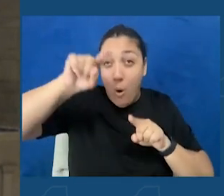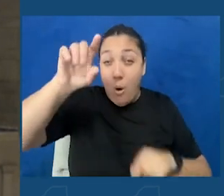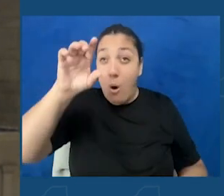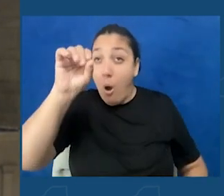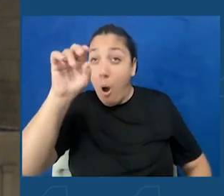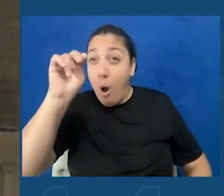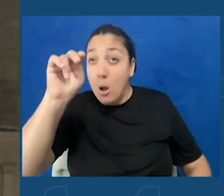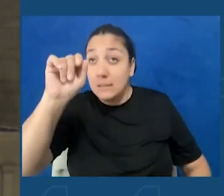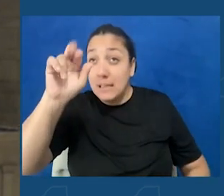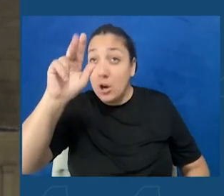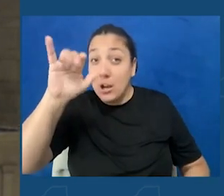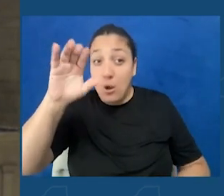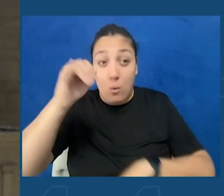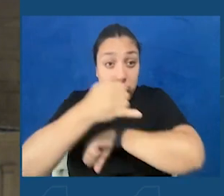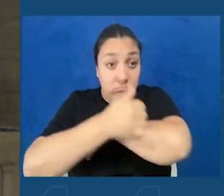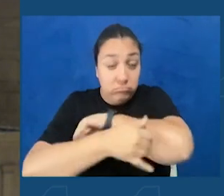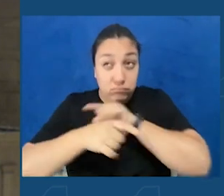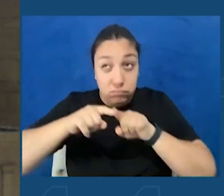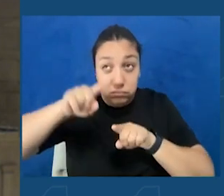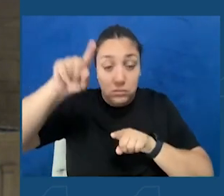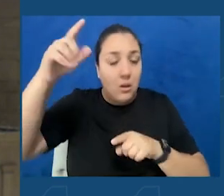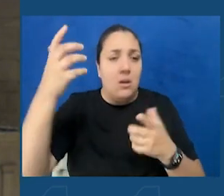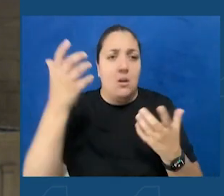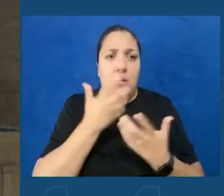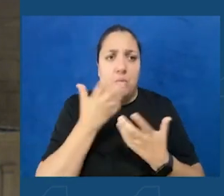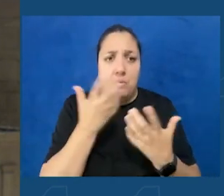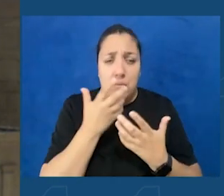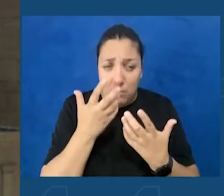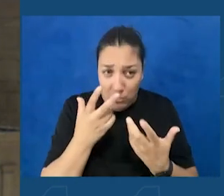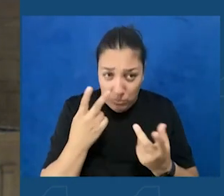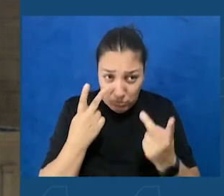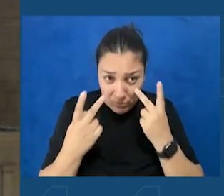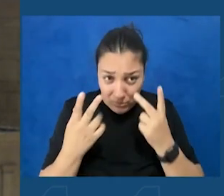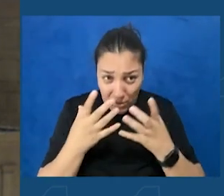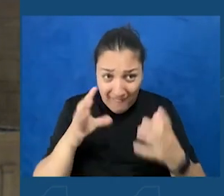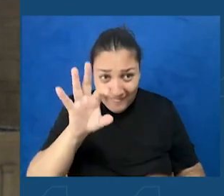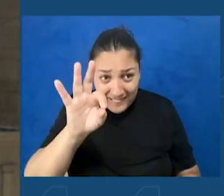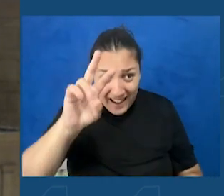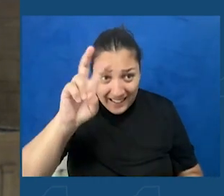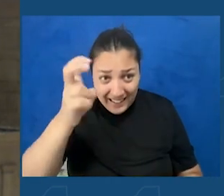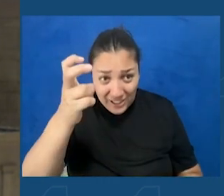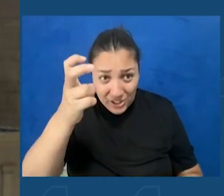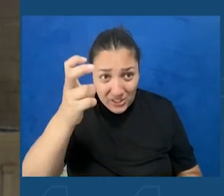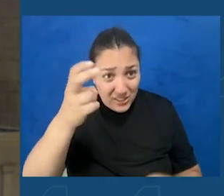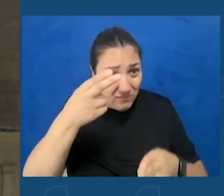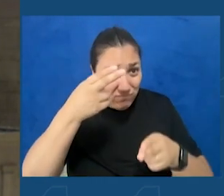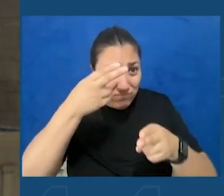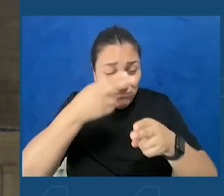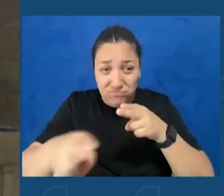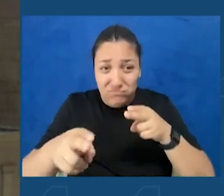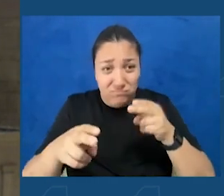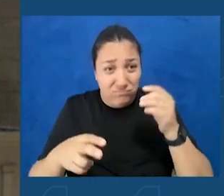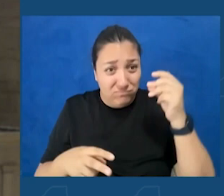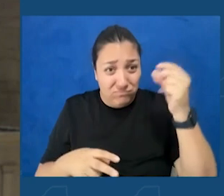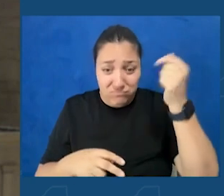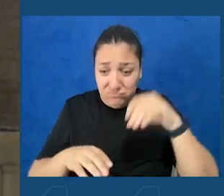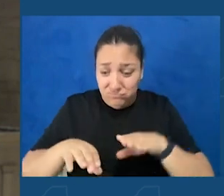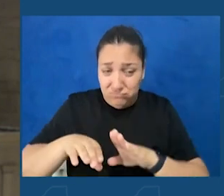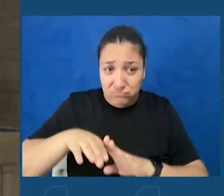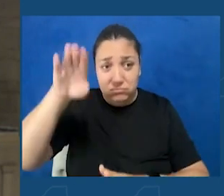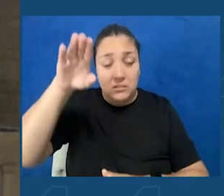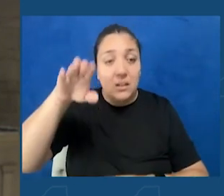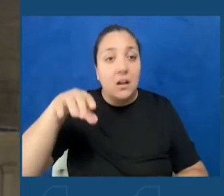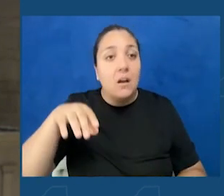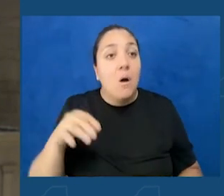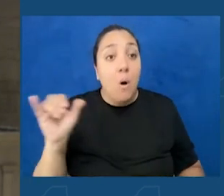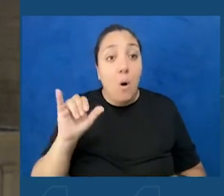matter of hours, was extraordinary. Thank God the storm moved on, and now I spoke to the governor of Vermont yesterday to offer